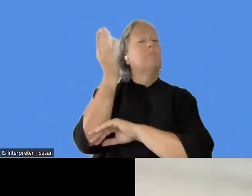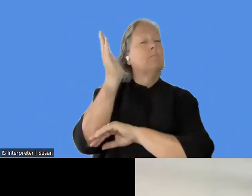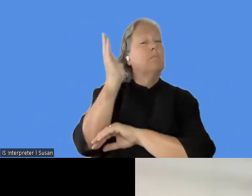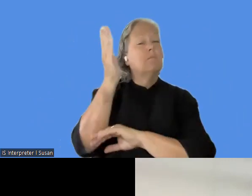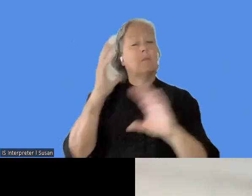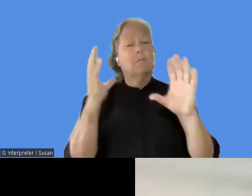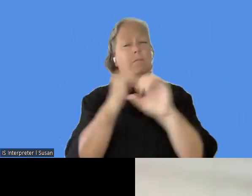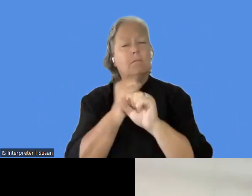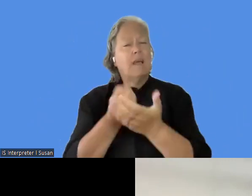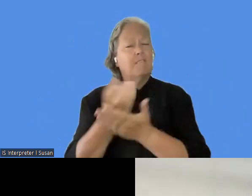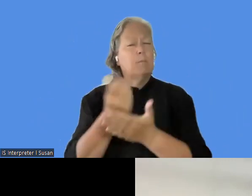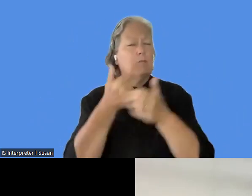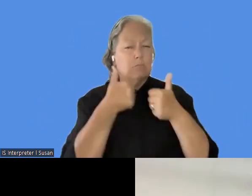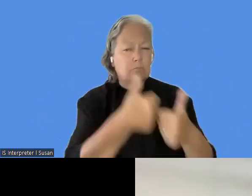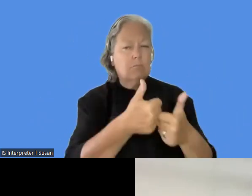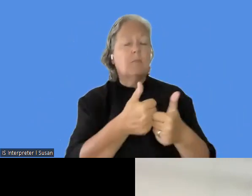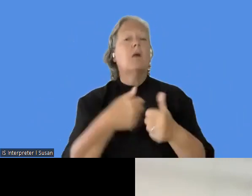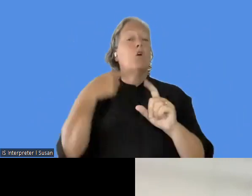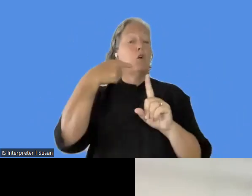more importantly, for